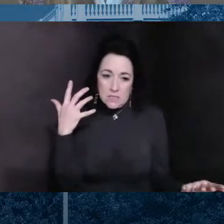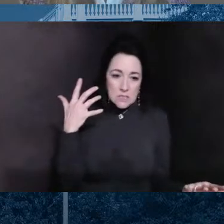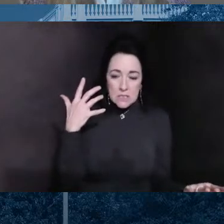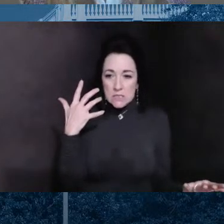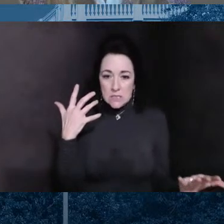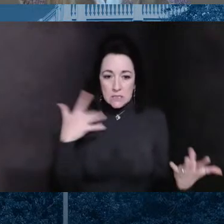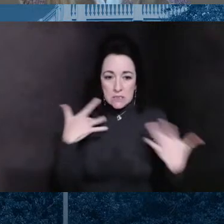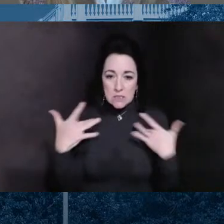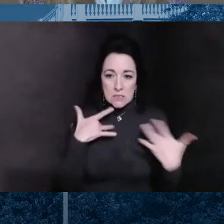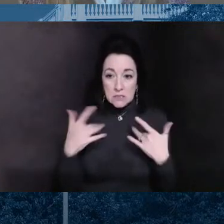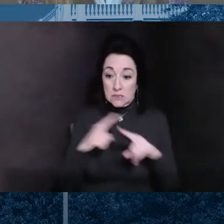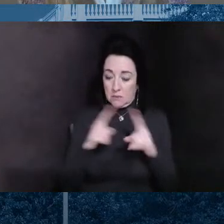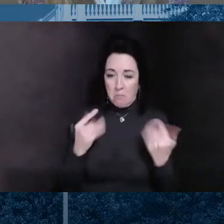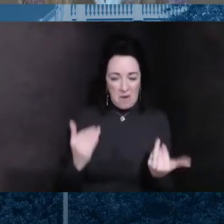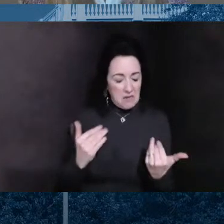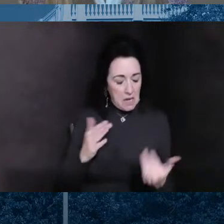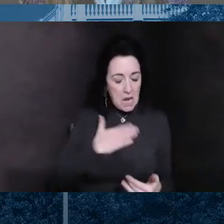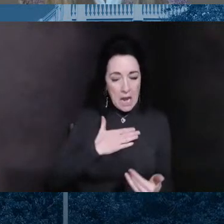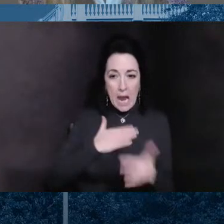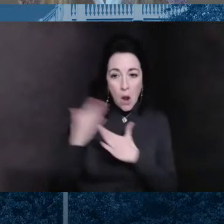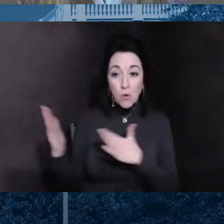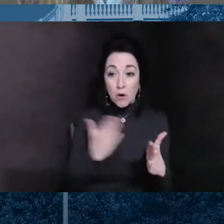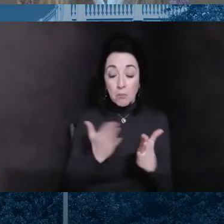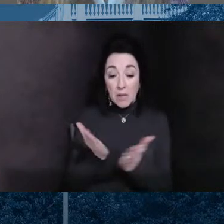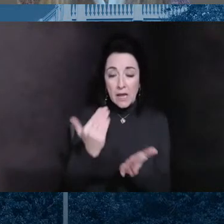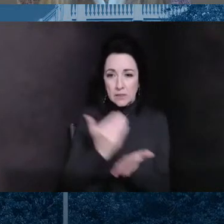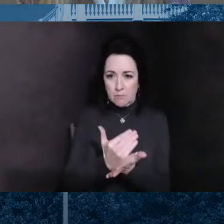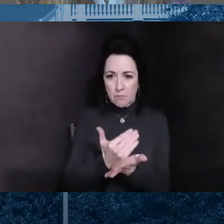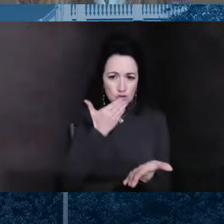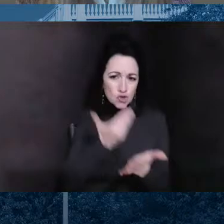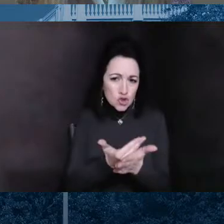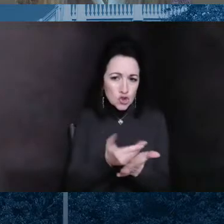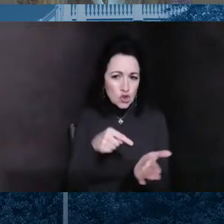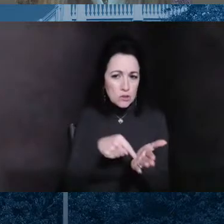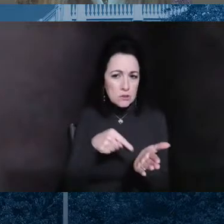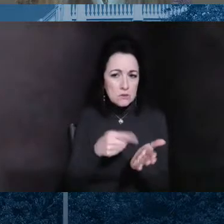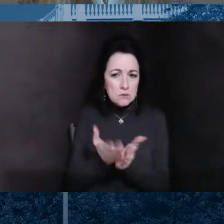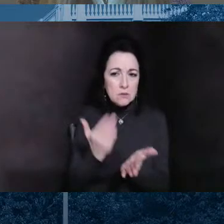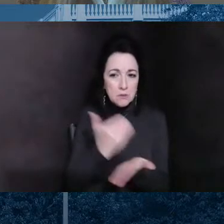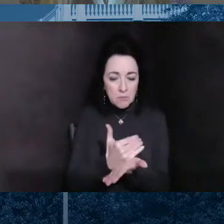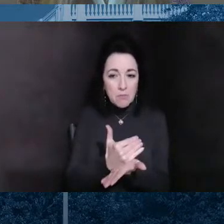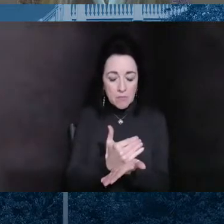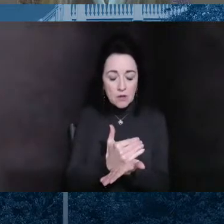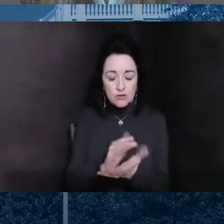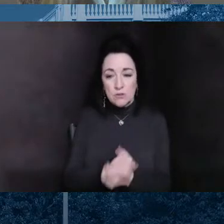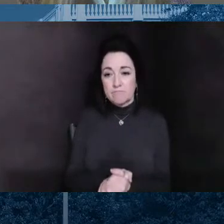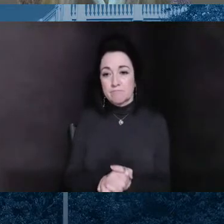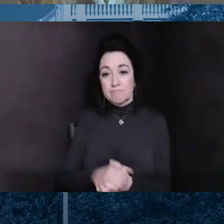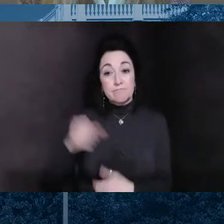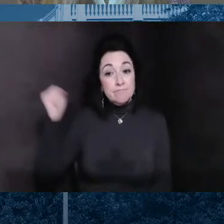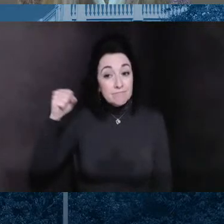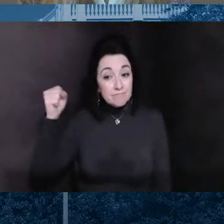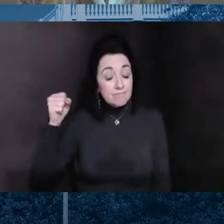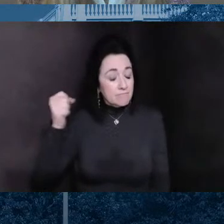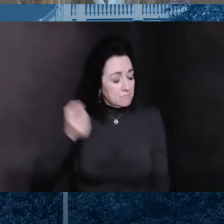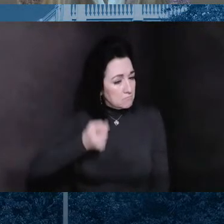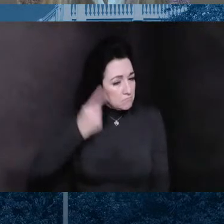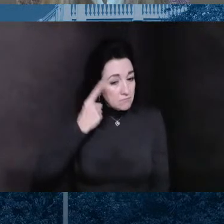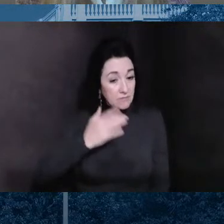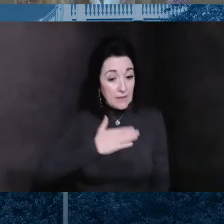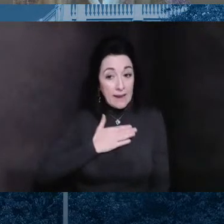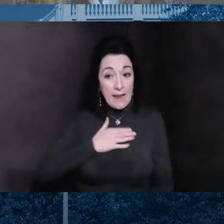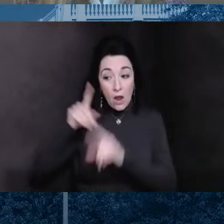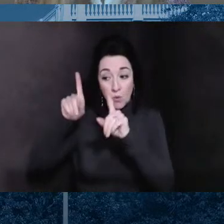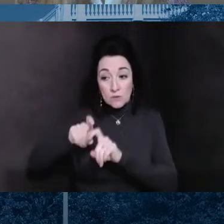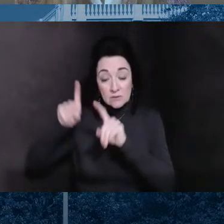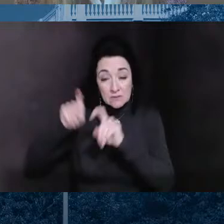still. No, so good going from that number to little smaller numbers, but still something to be proud of is our testing numbers so far in